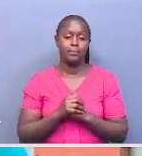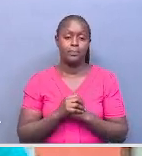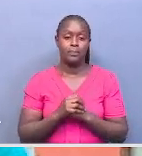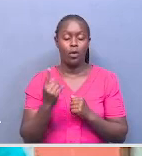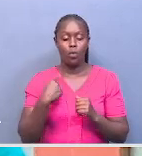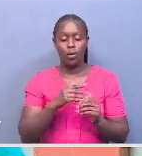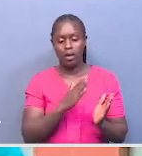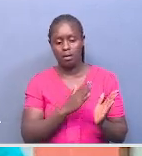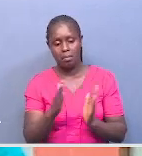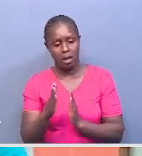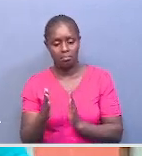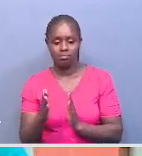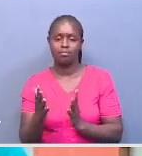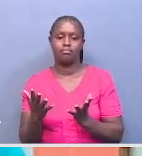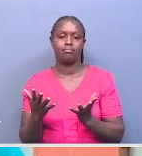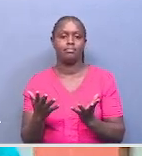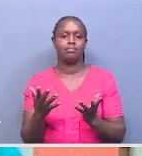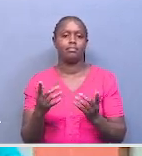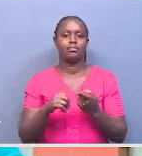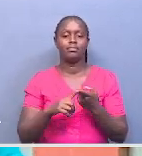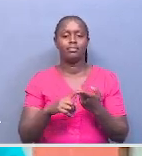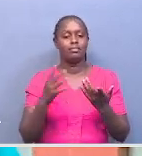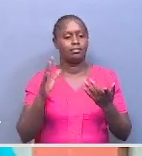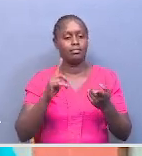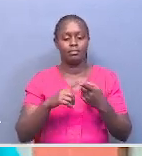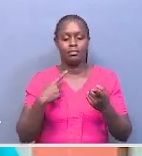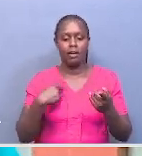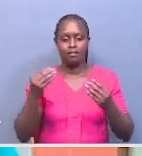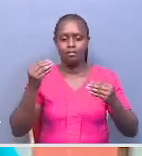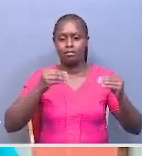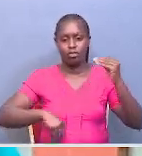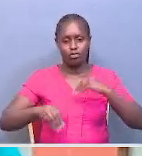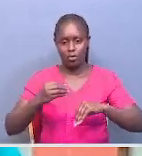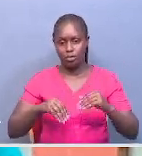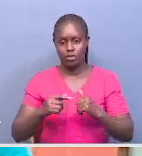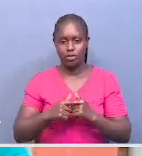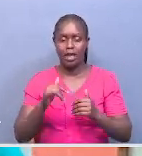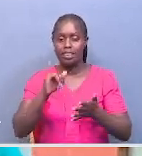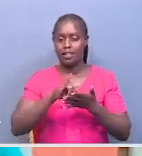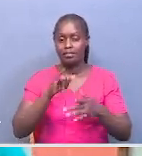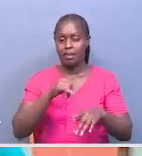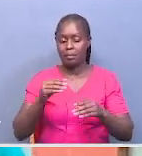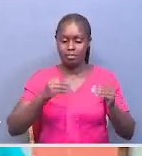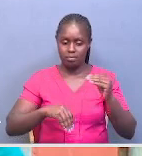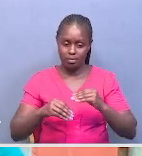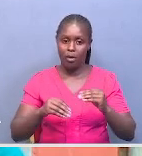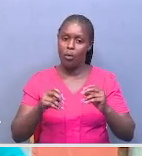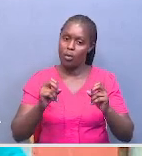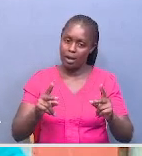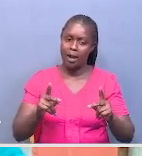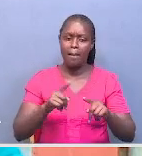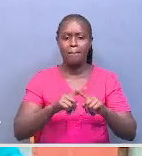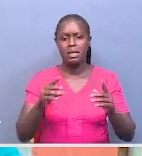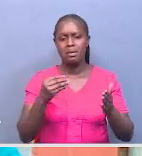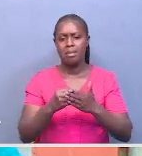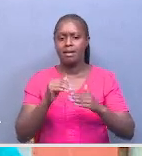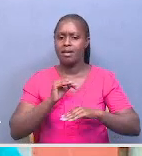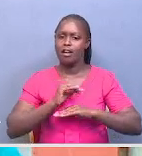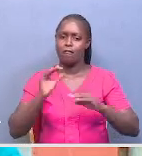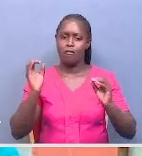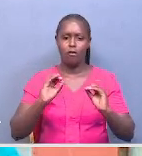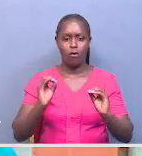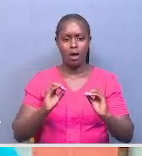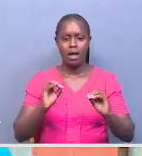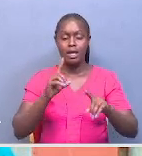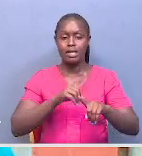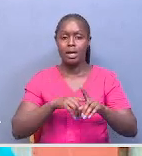Tukapanga kufanya harambee. Tukifanya harambee pesa haikutosha. Pesa ilipokosa kutosha, sasa hakuna kwenda